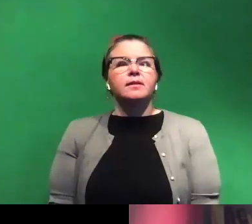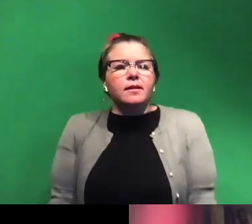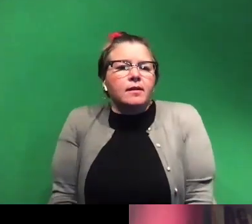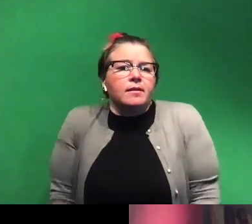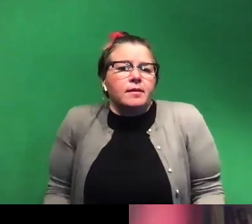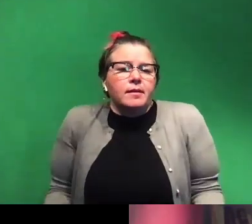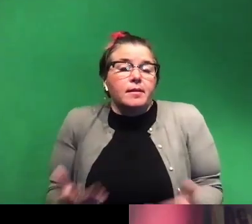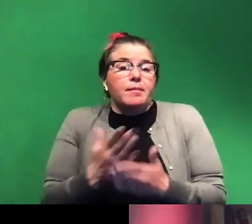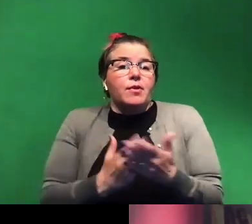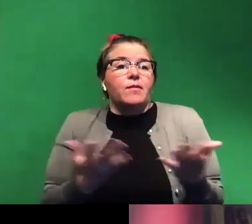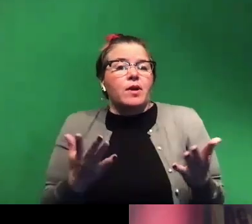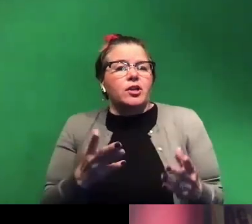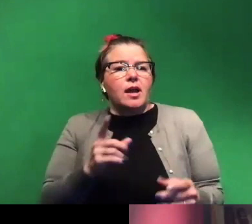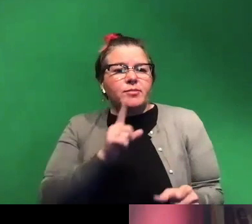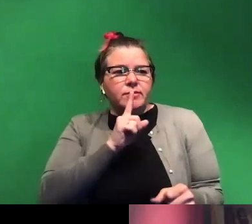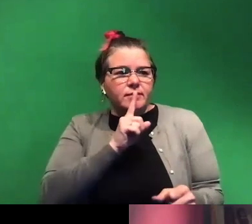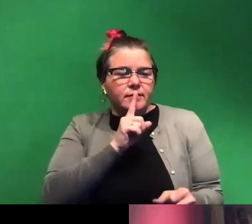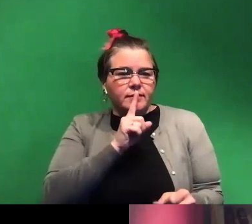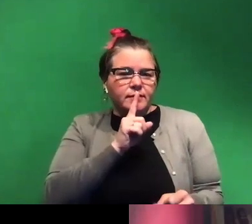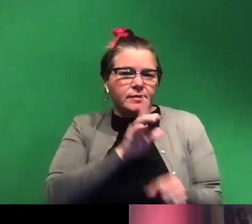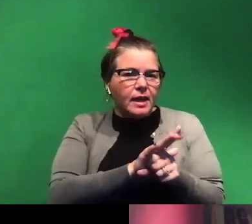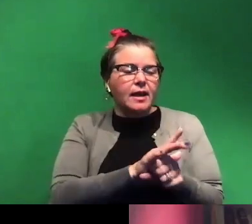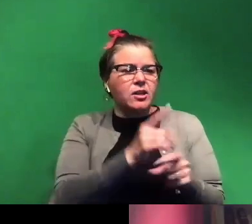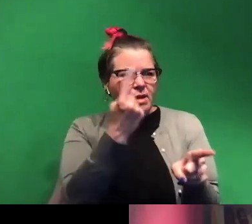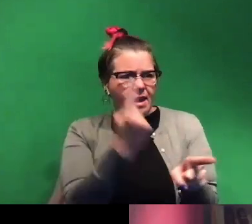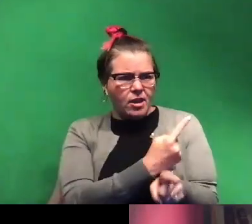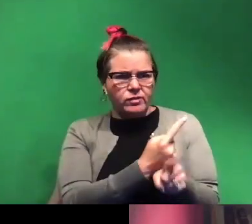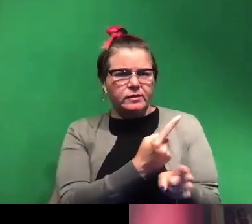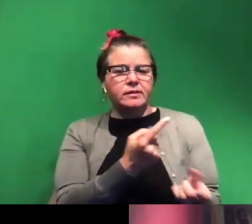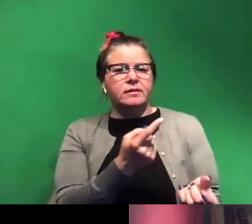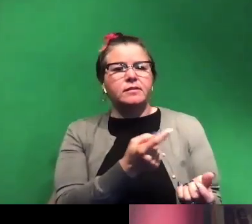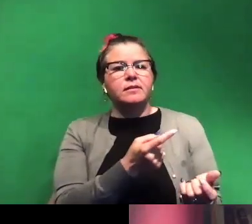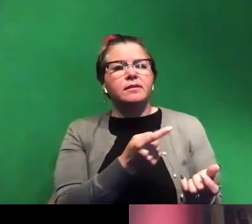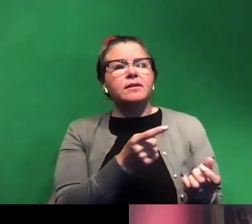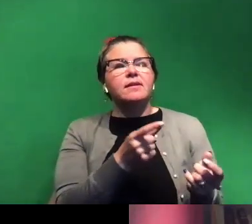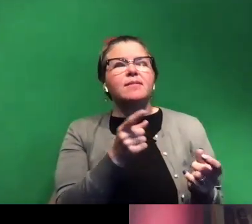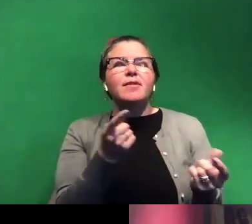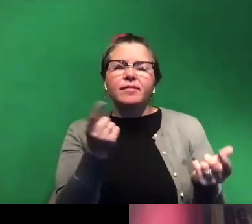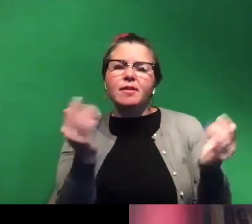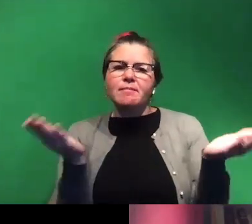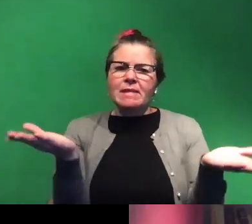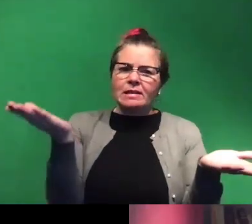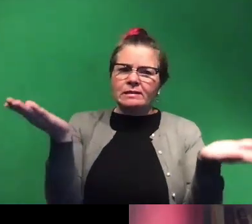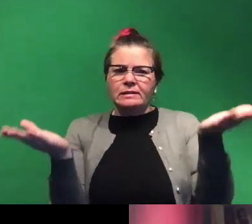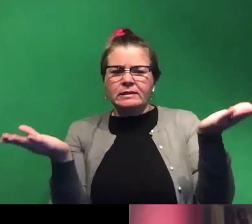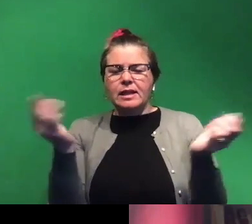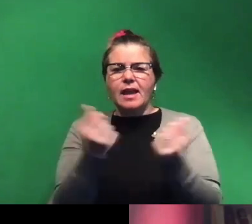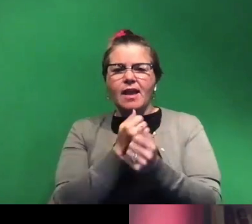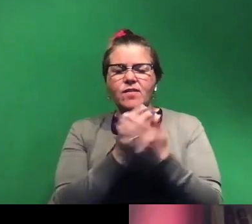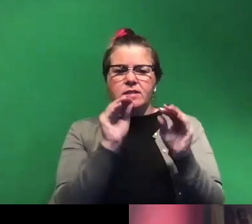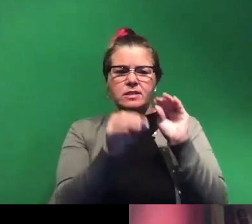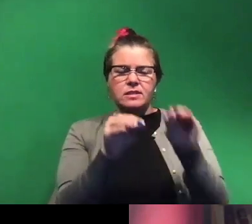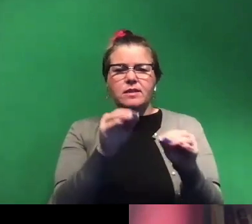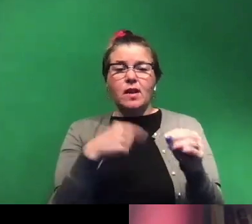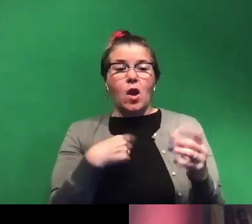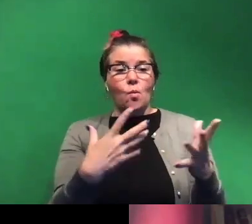of that is just a dedication to accuracy, but there's a balancing act between getting everything in that I